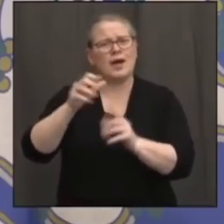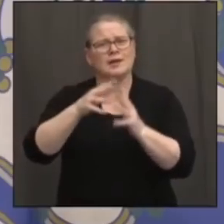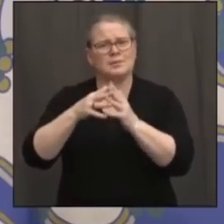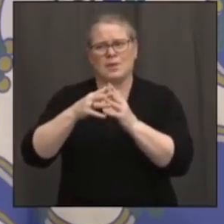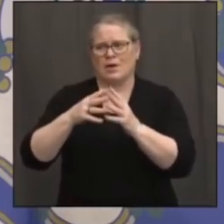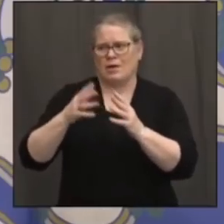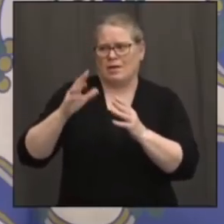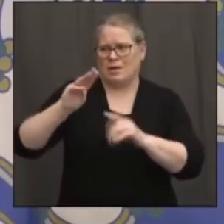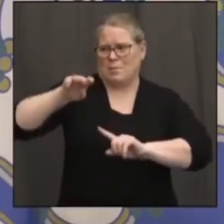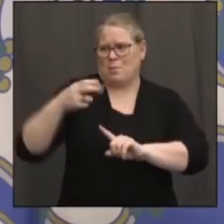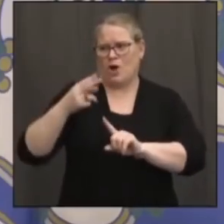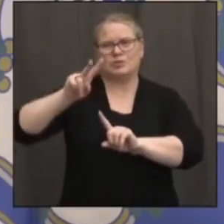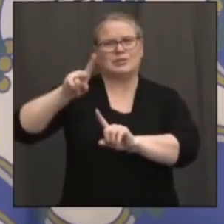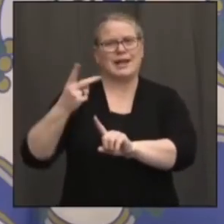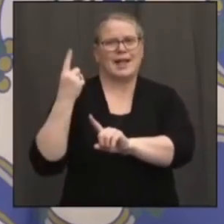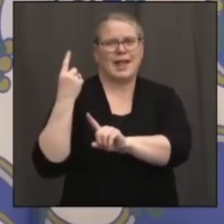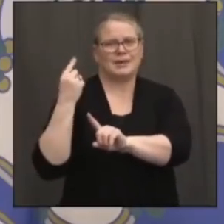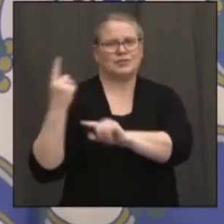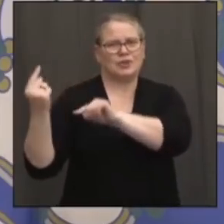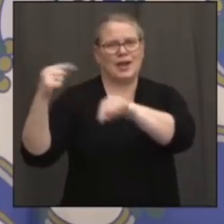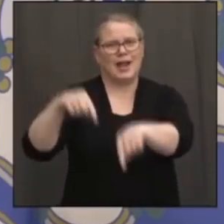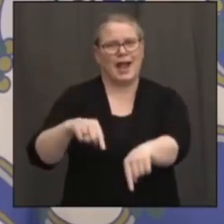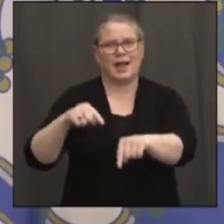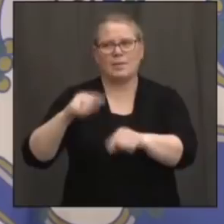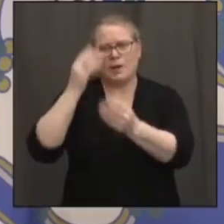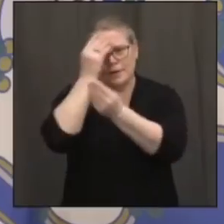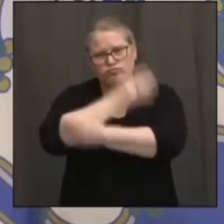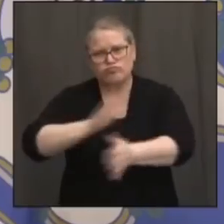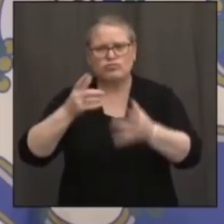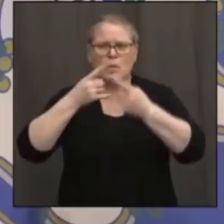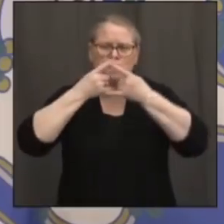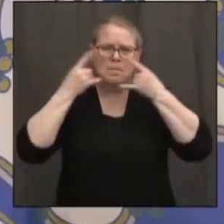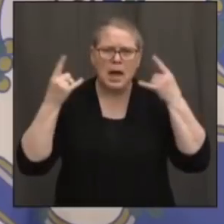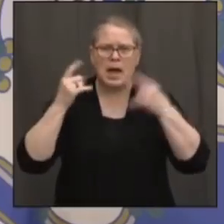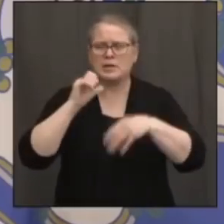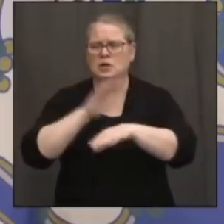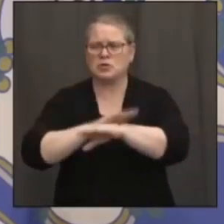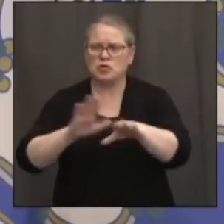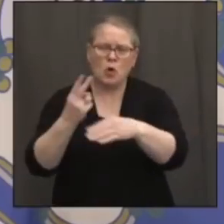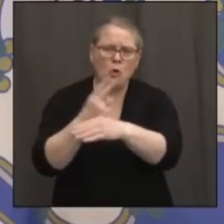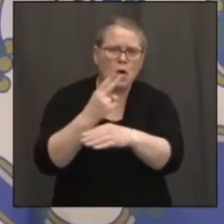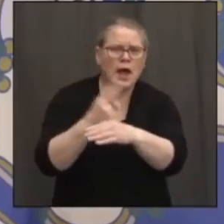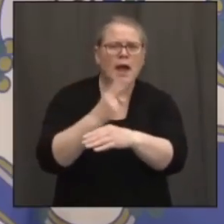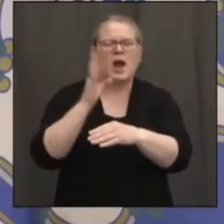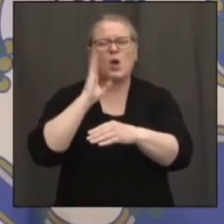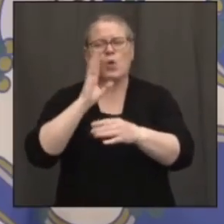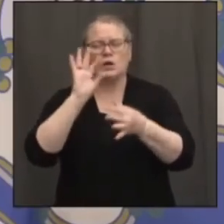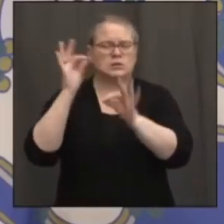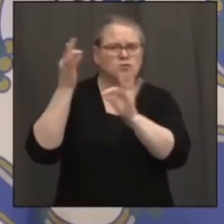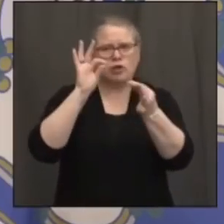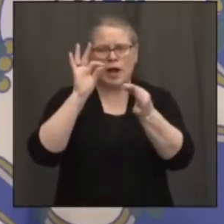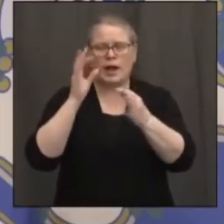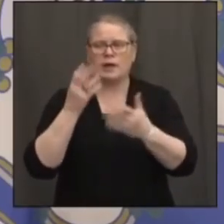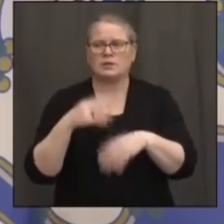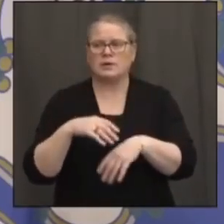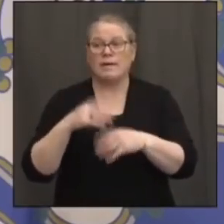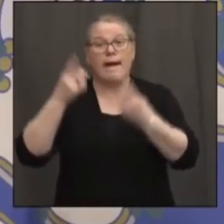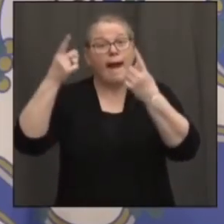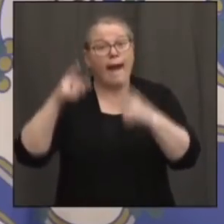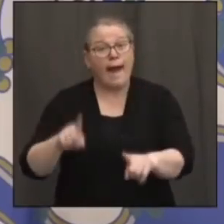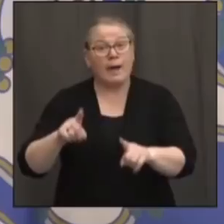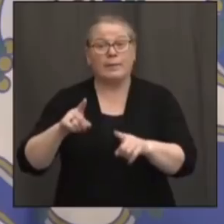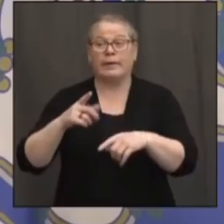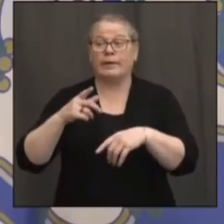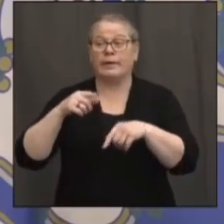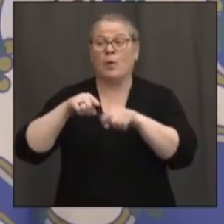last year, and he told everybody, don't wear a mask. It can be a bit of a distraction, and had us singing happy birthday while we washed